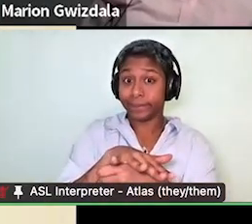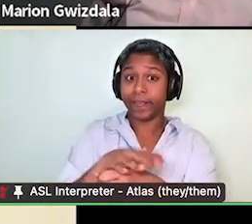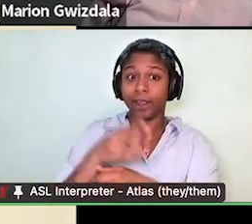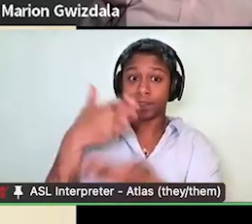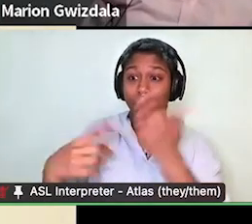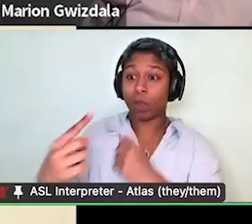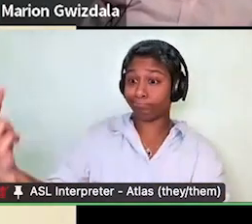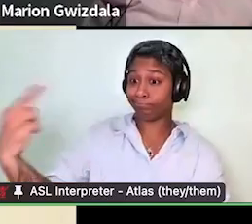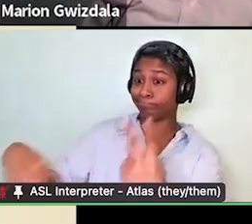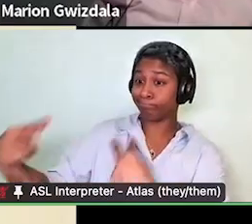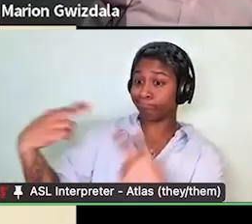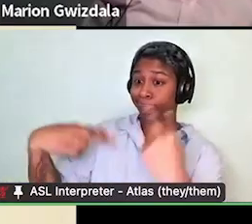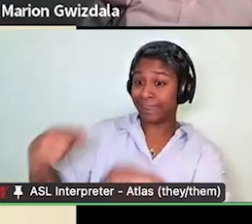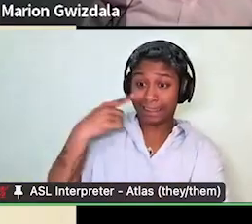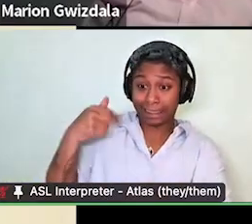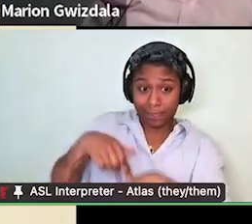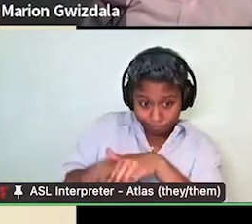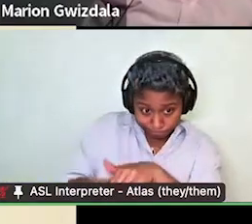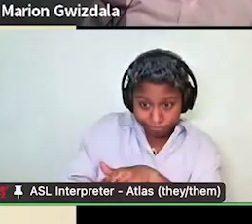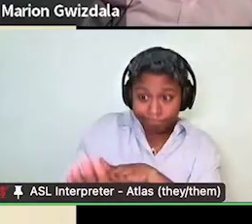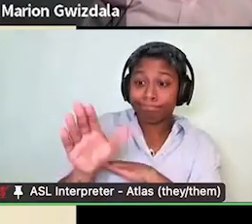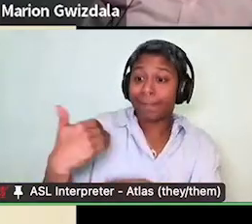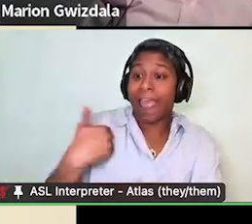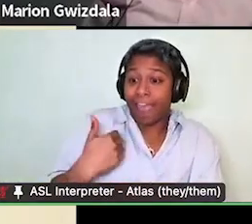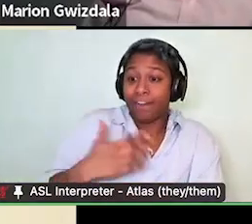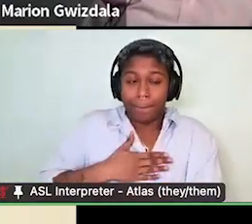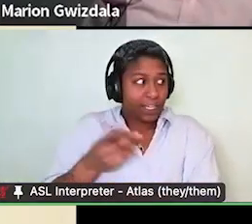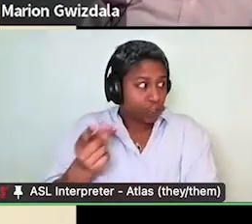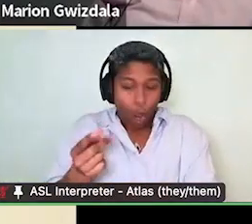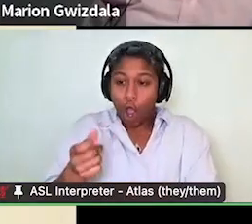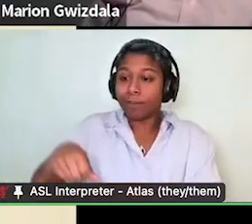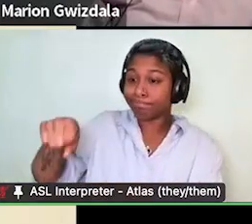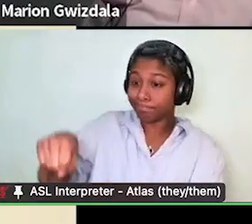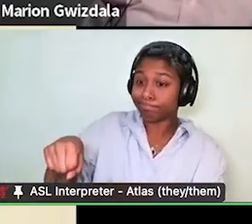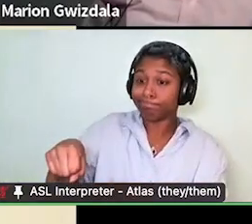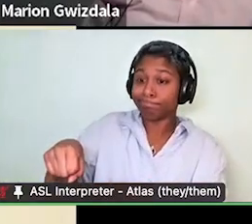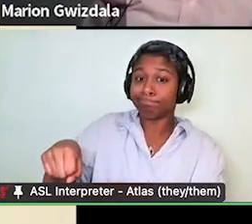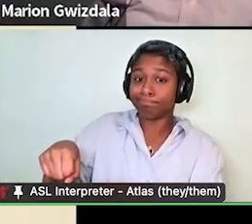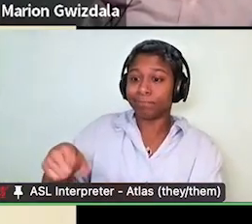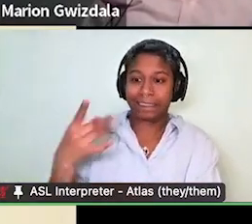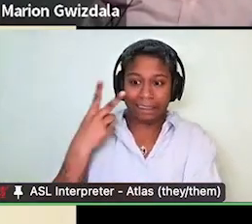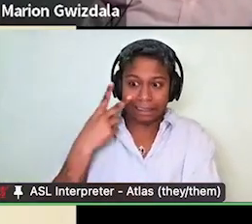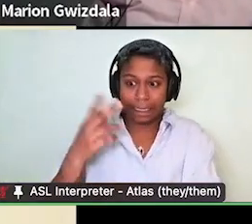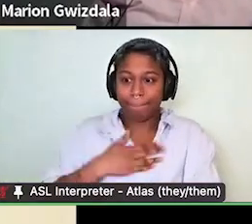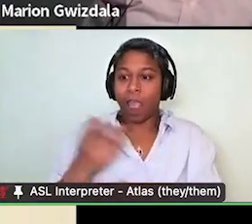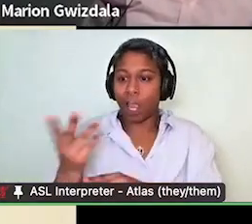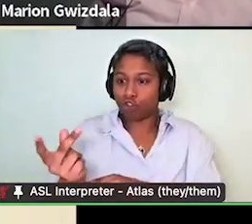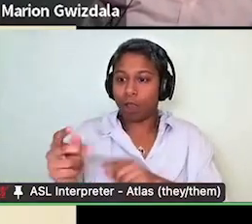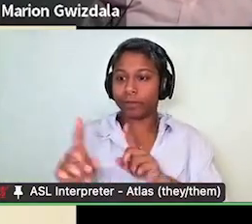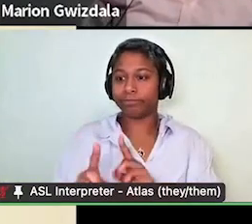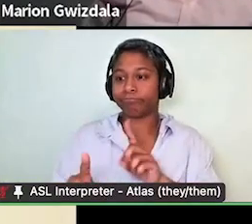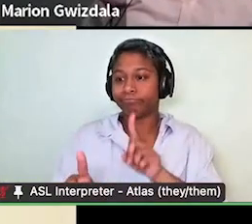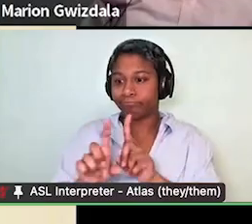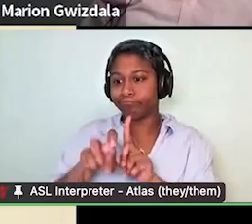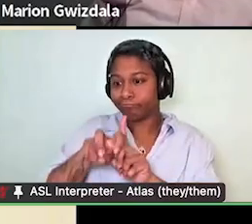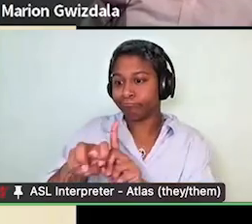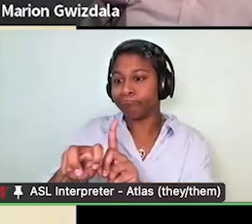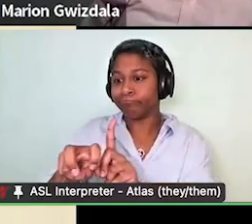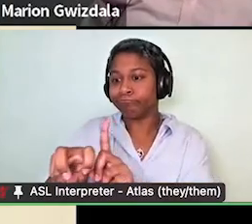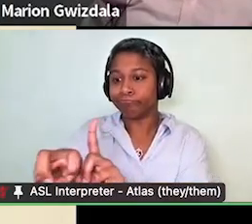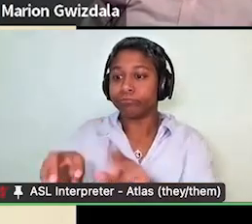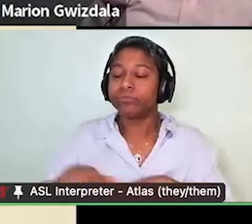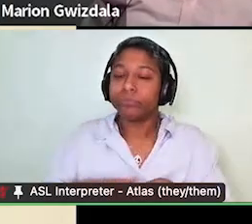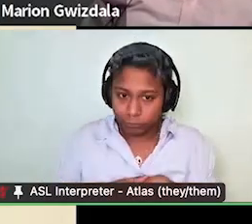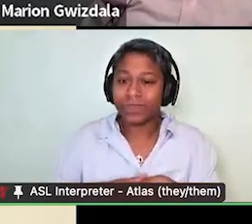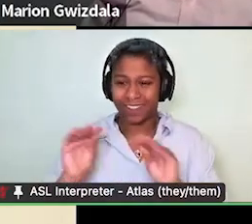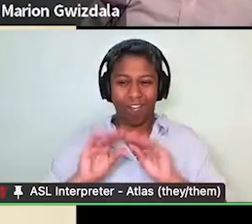the place holding my dog's harness and my dog guiding me, it is obvious to anybody who sees me that my